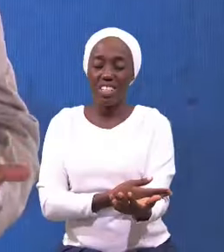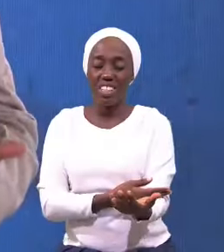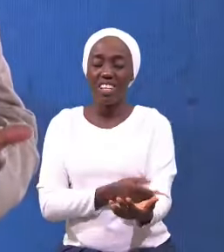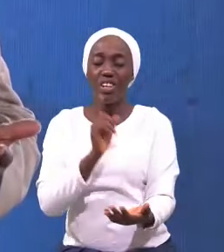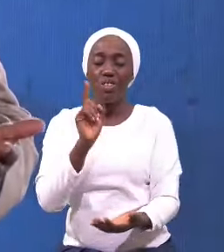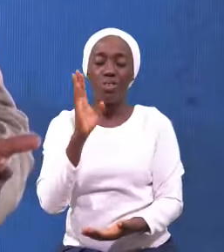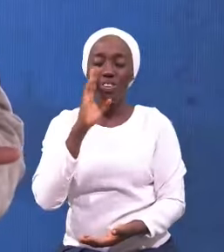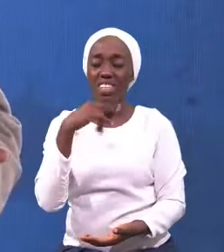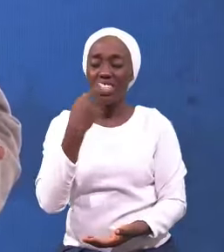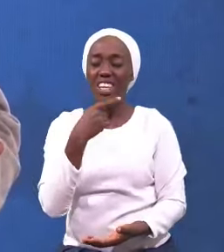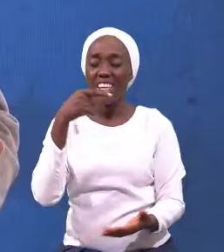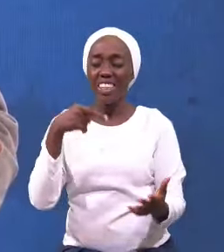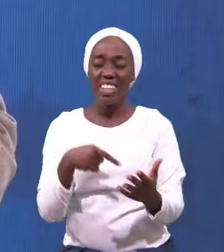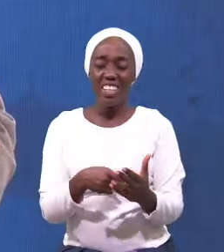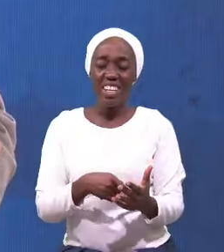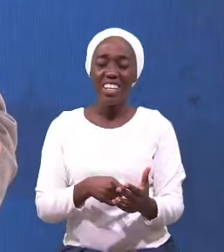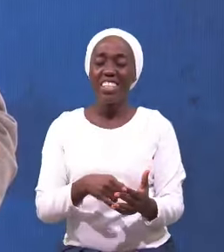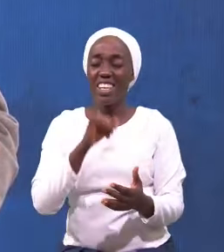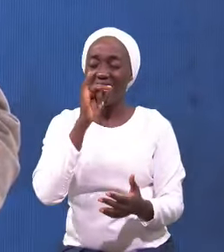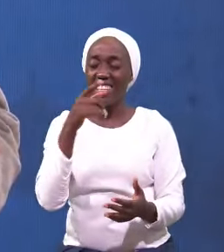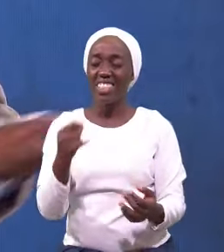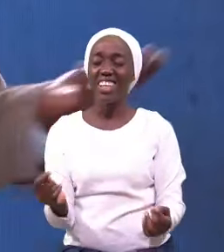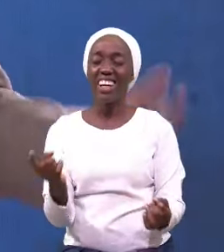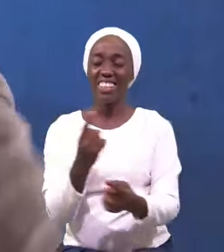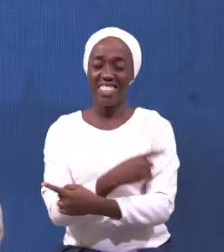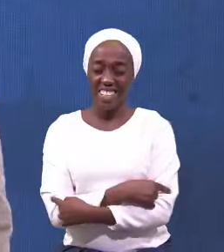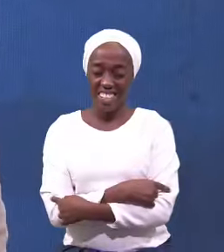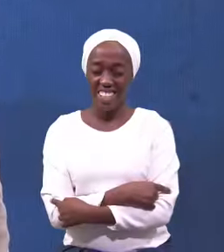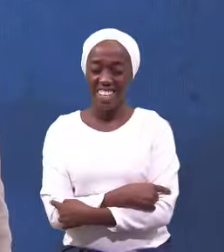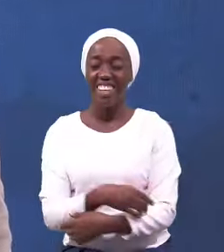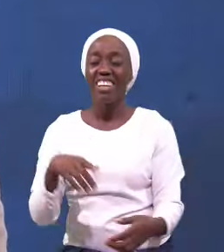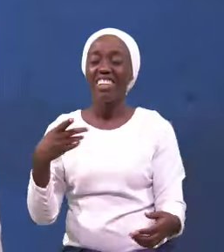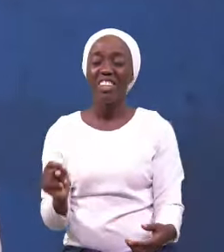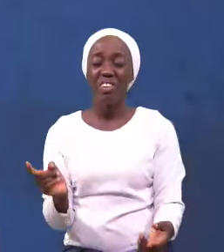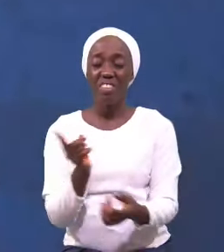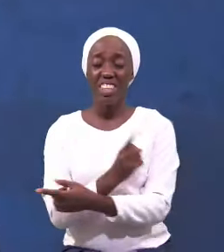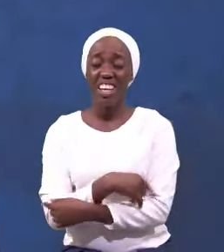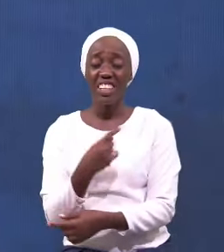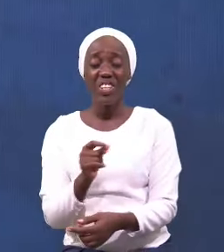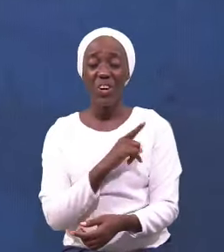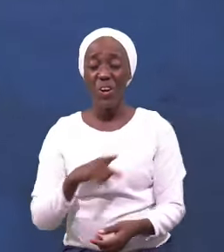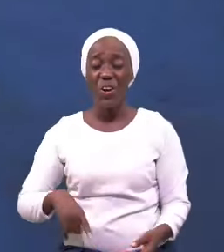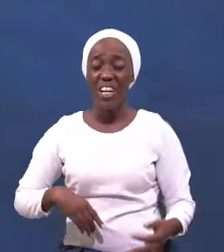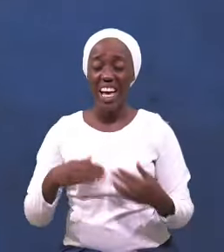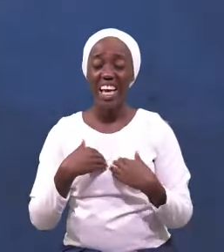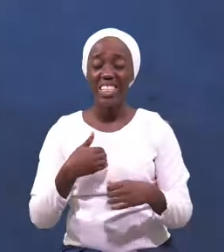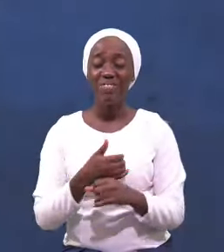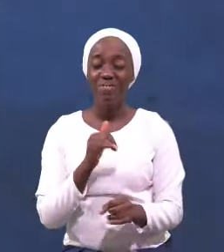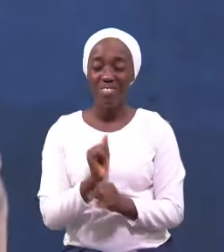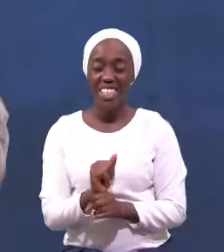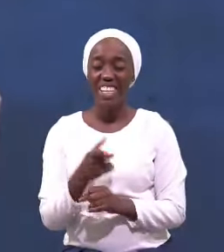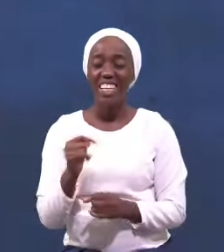say, this is the day. The day the Lord has made. The day